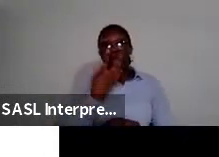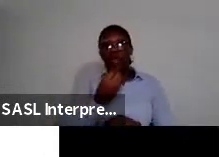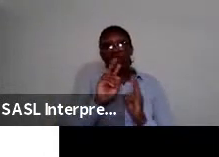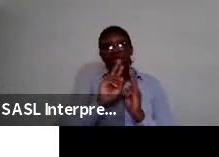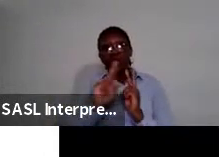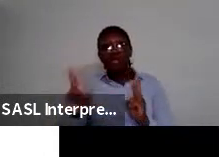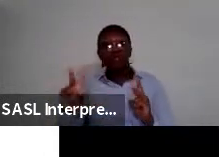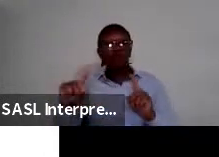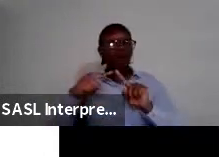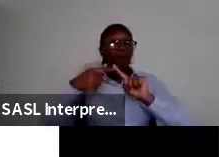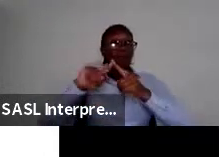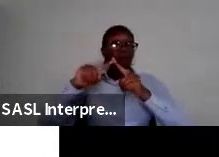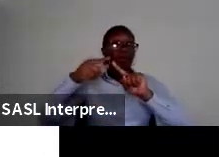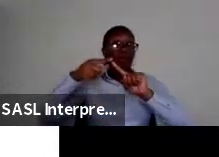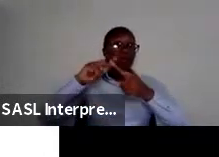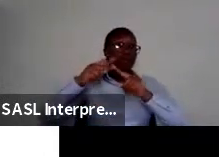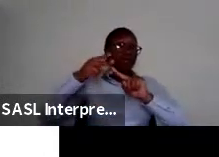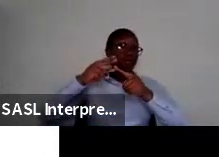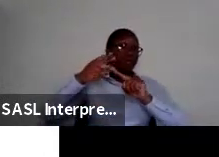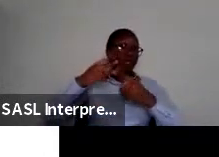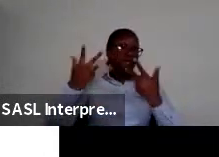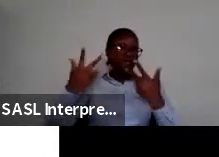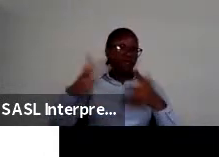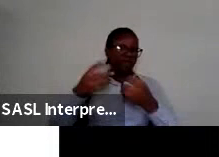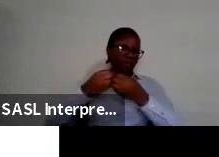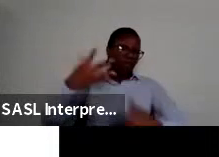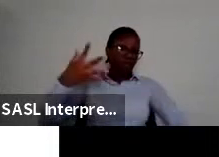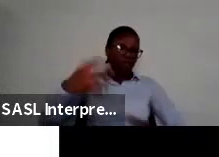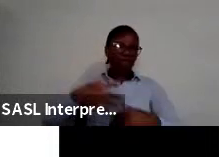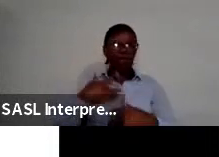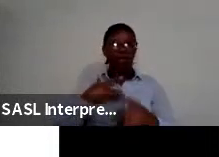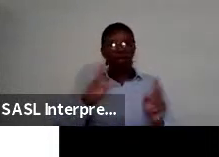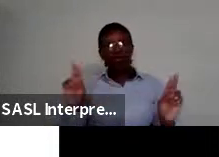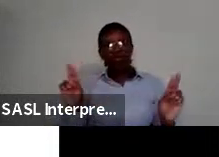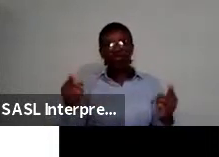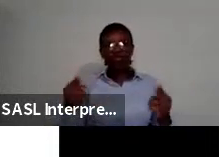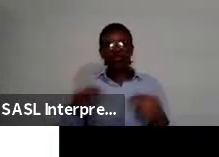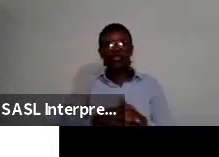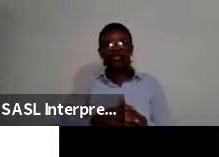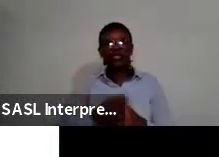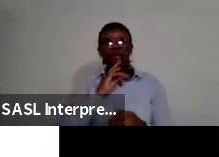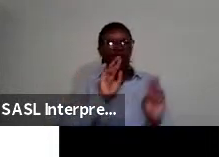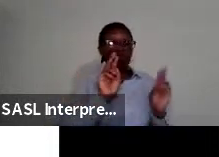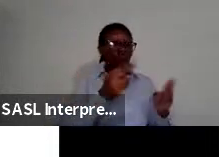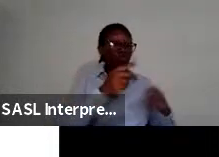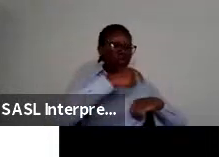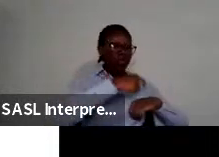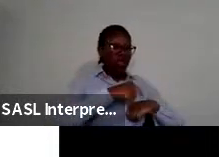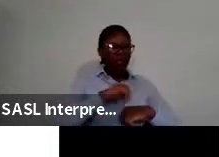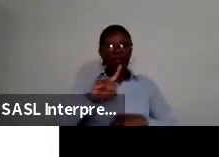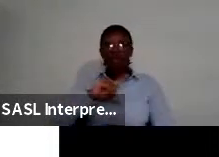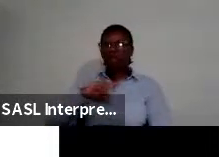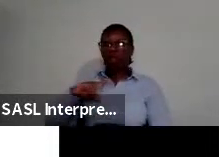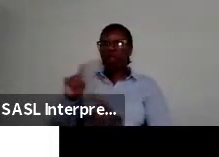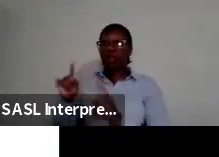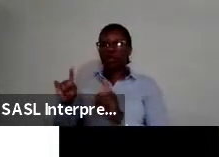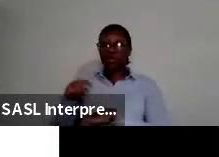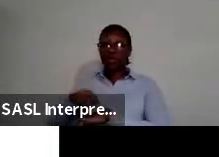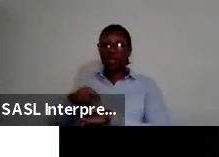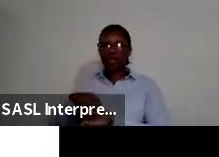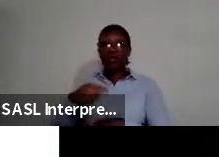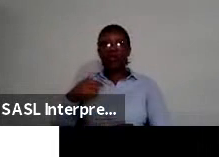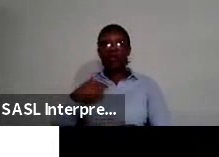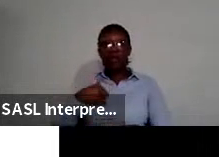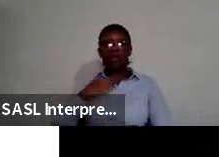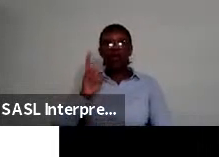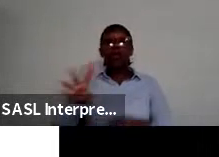that gets to be proposed in a short, medium, as well as a long term. I will summarize them in the next